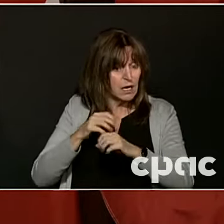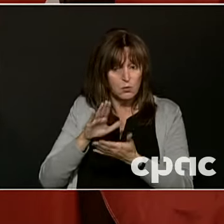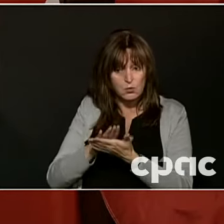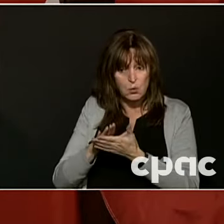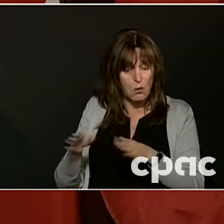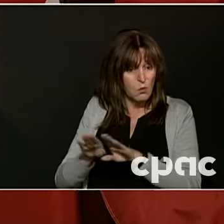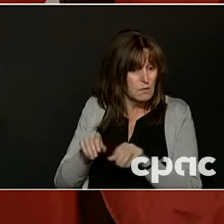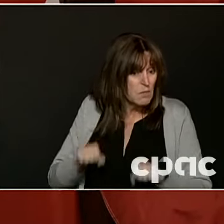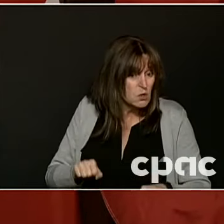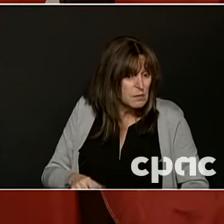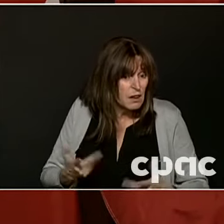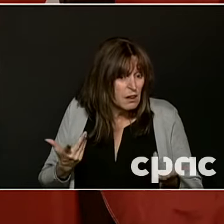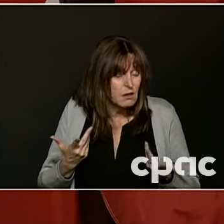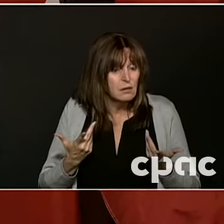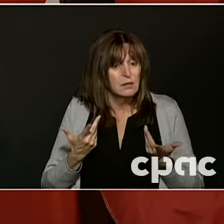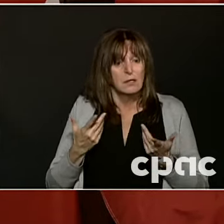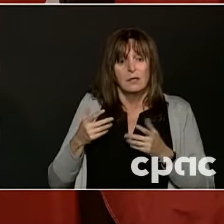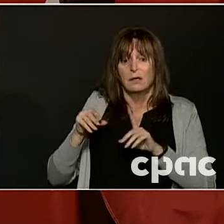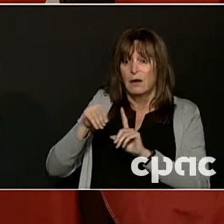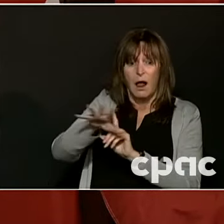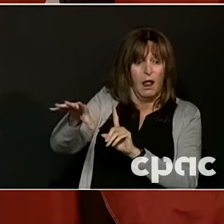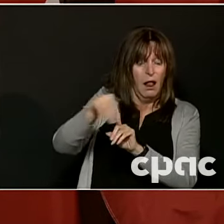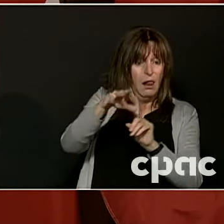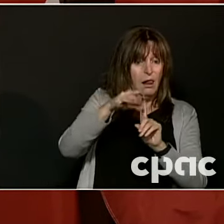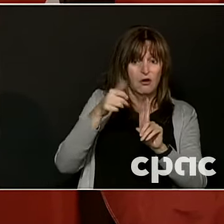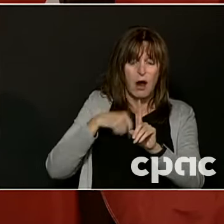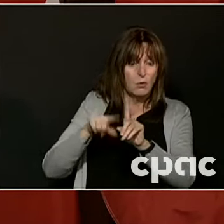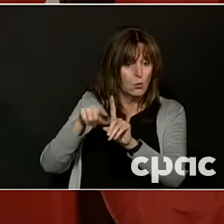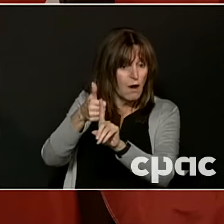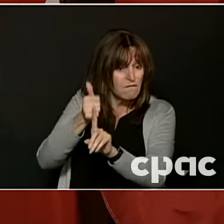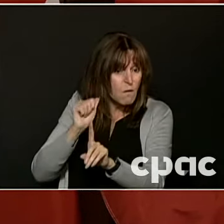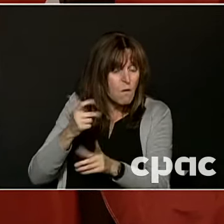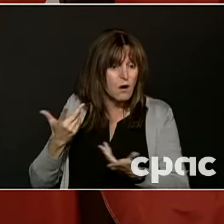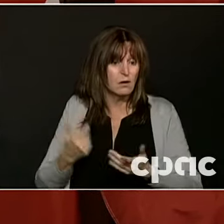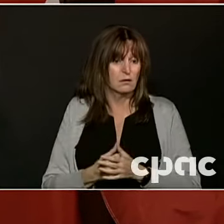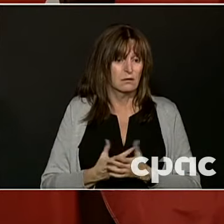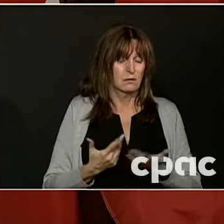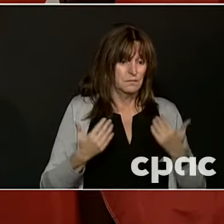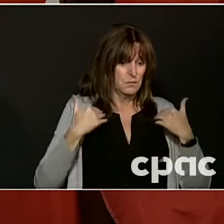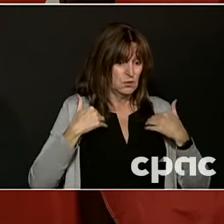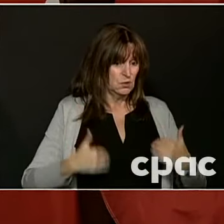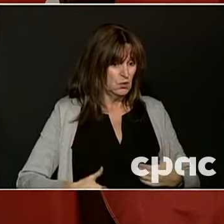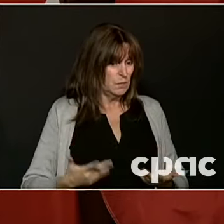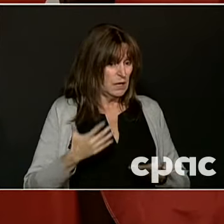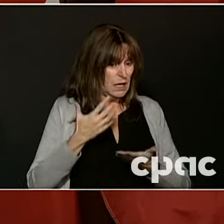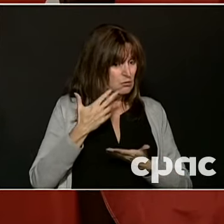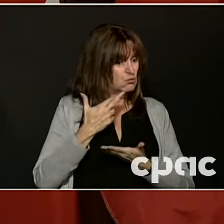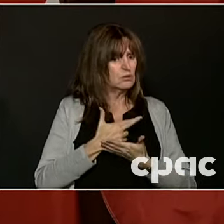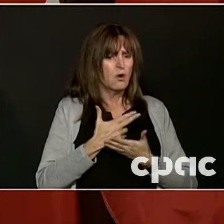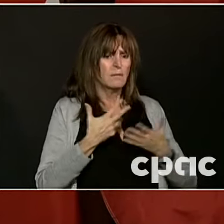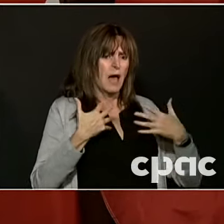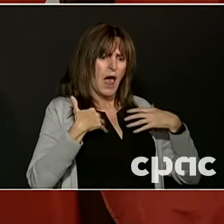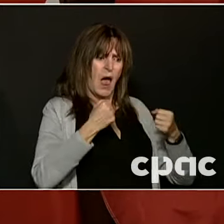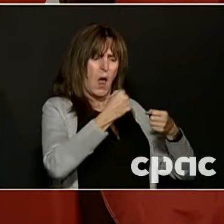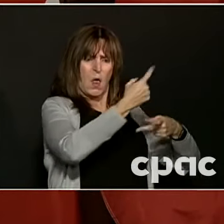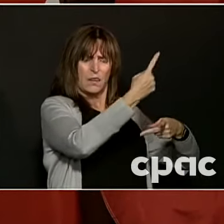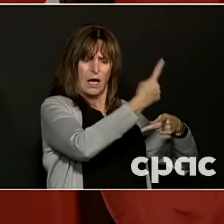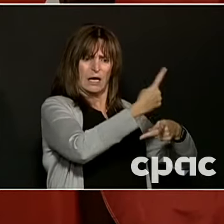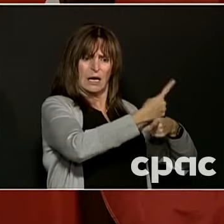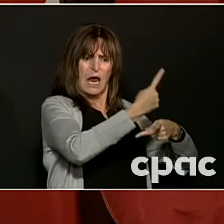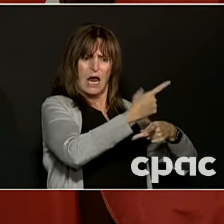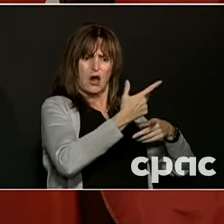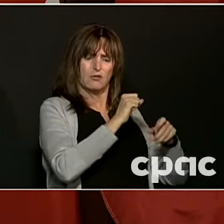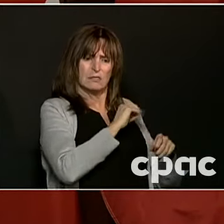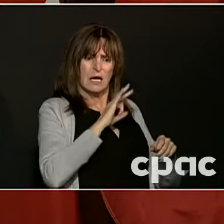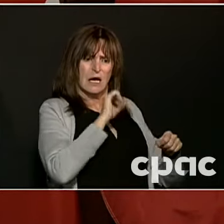outbreak situations and shortage of human health resources among our healthcare workers. And you have to do what you have to do. But at the same time, as Dr. Brown alluded to, when you